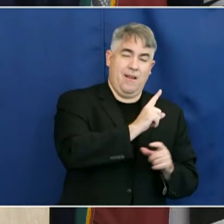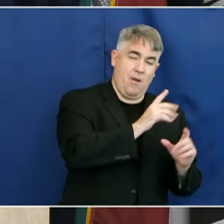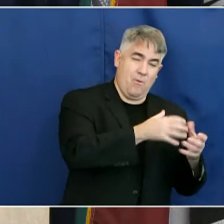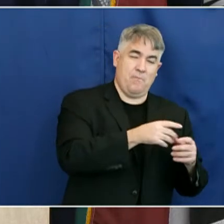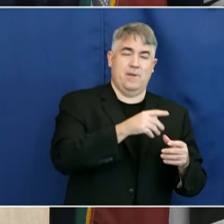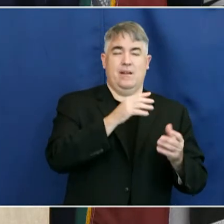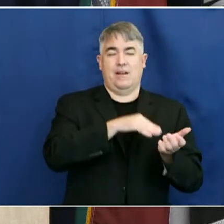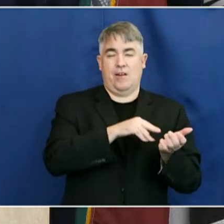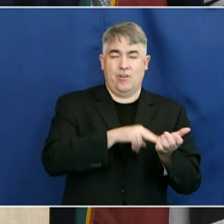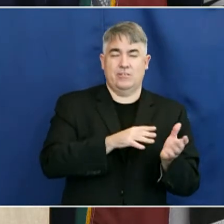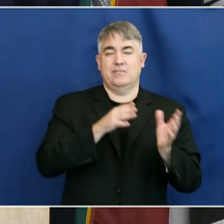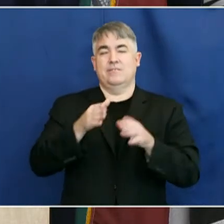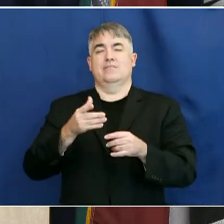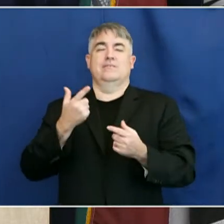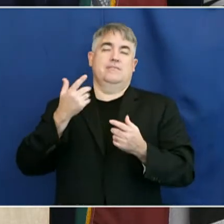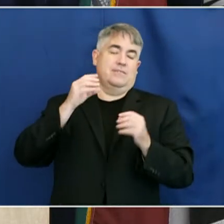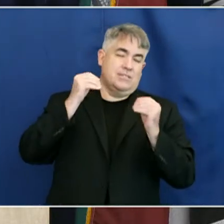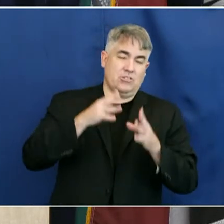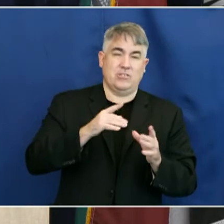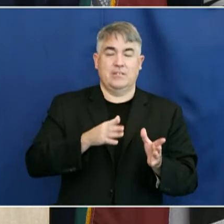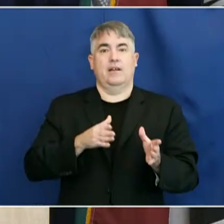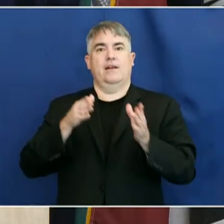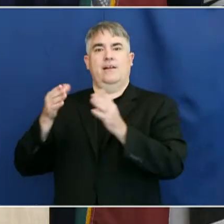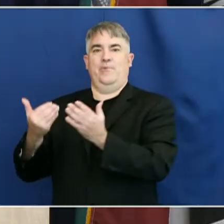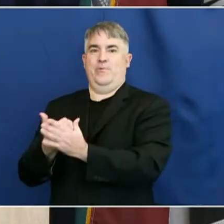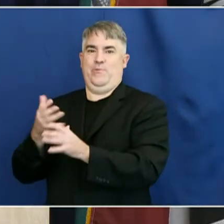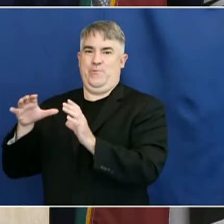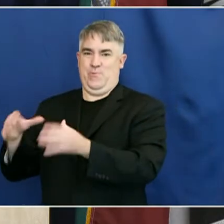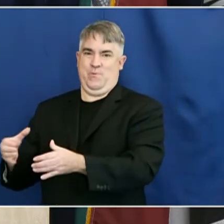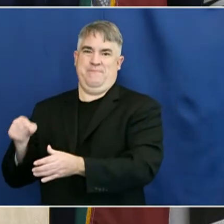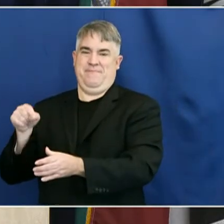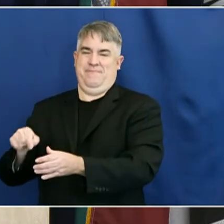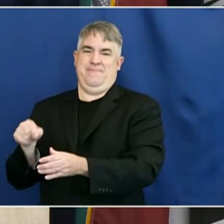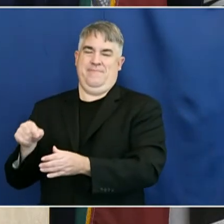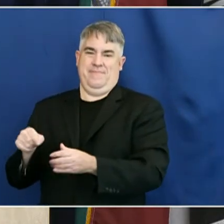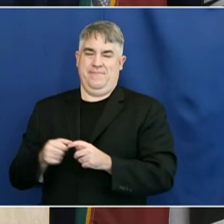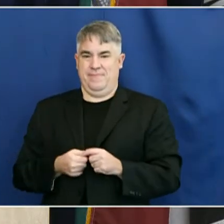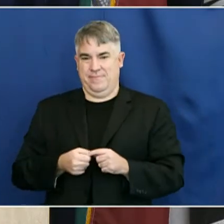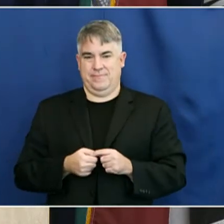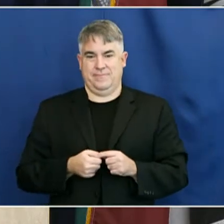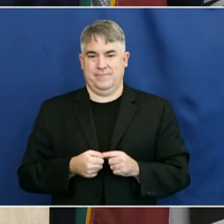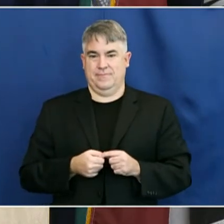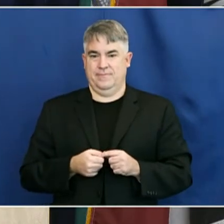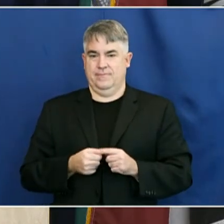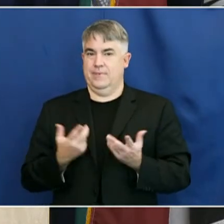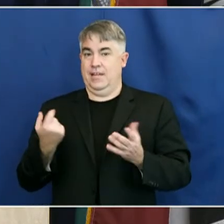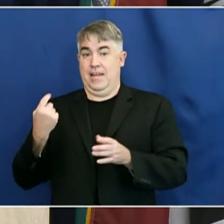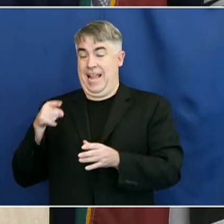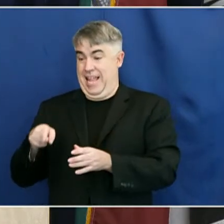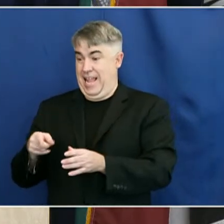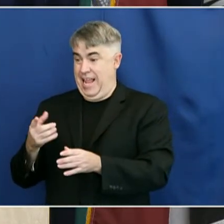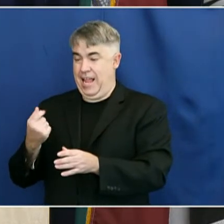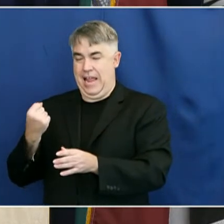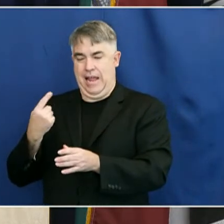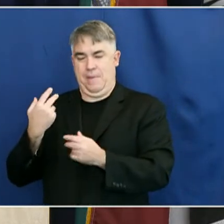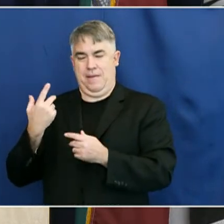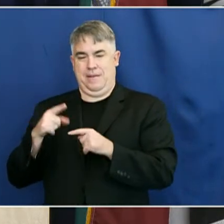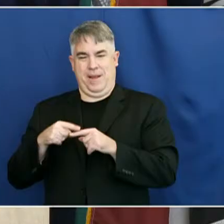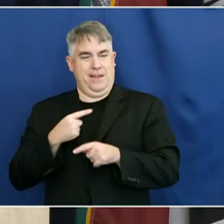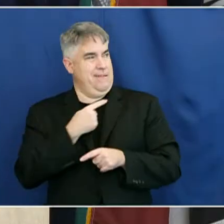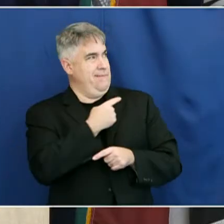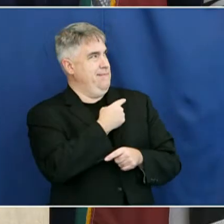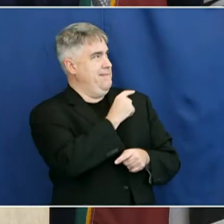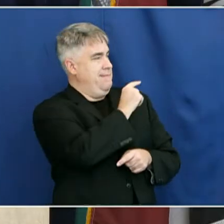the appointments will be subject to the availability of the vaccine. So it could be very limited appointments available until we see an